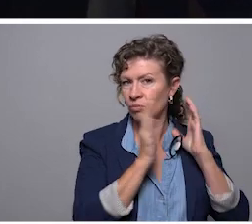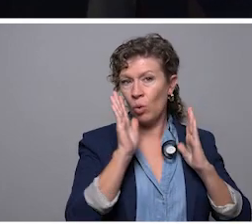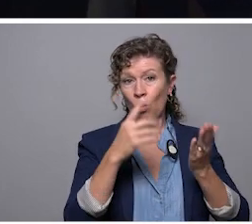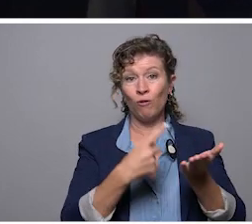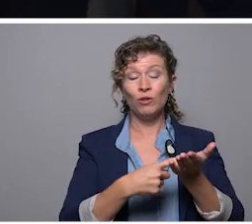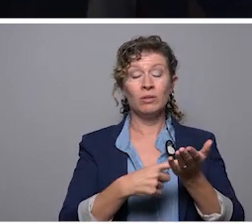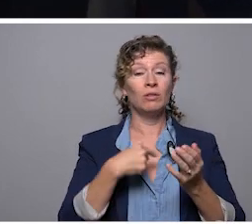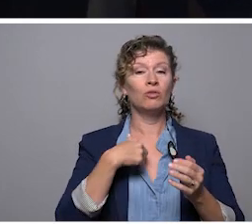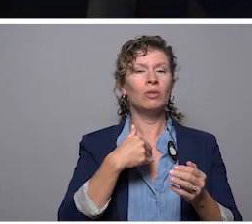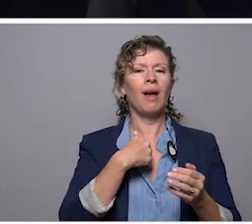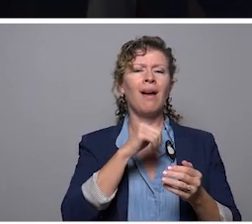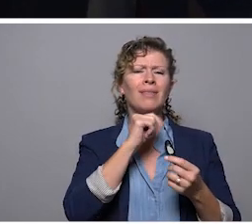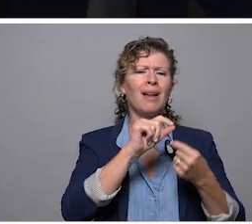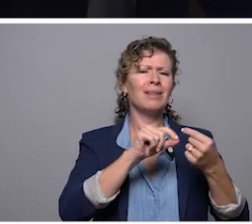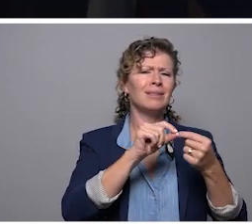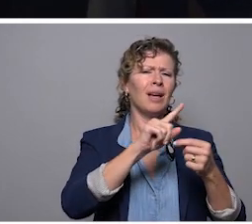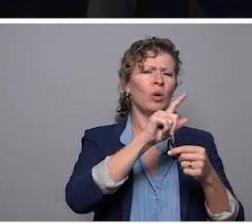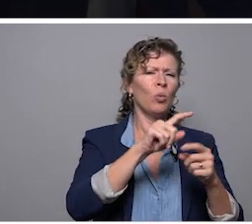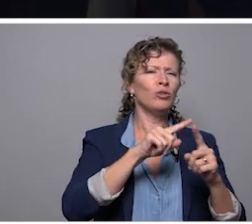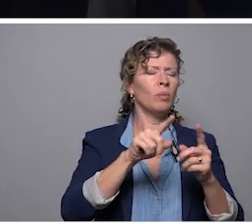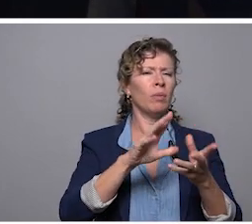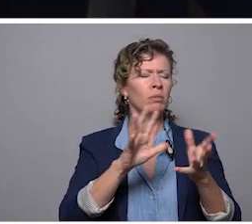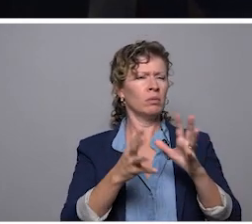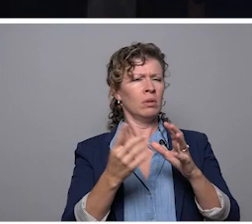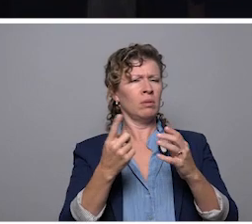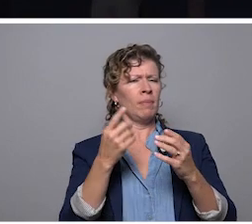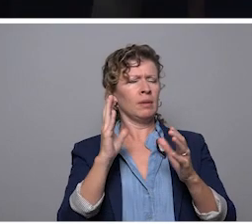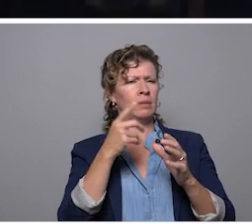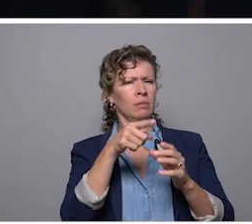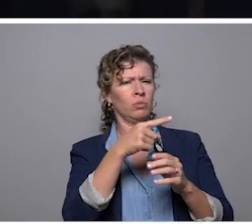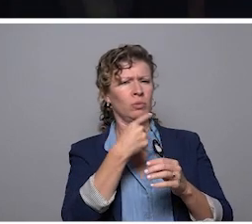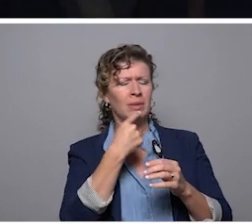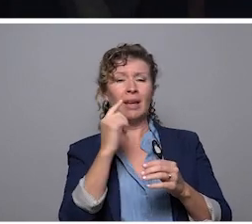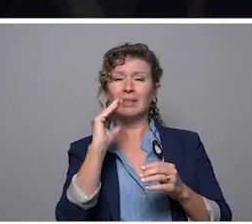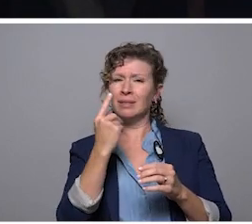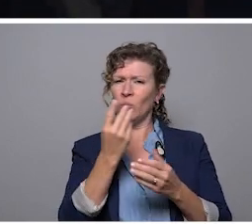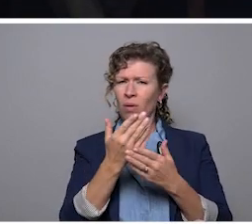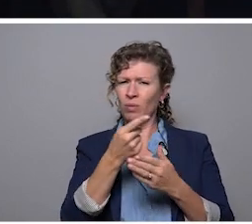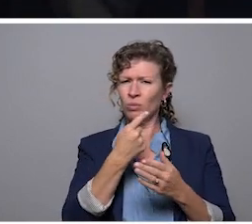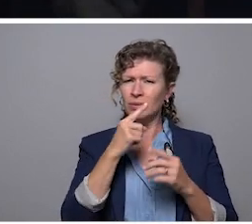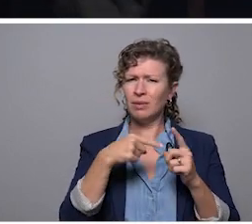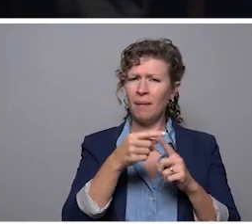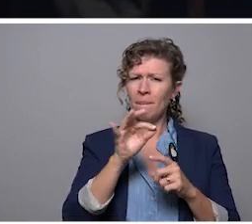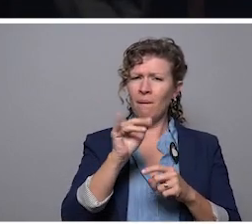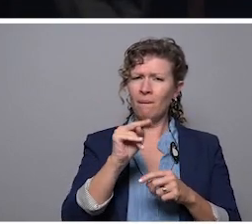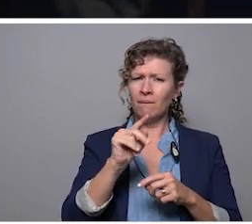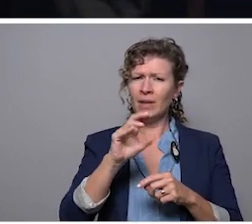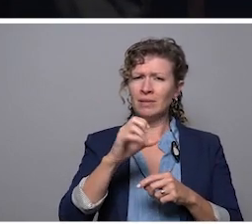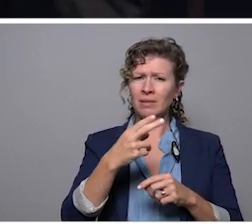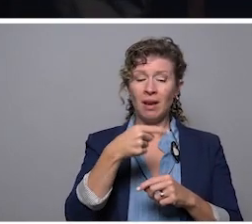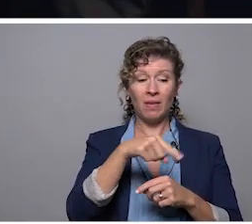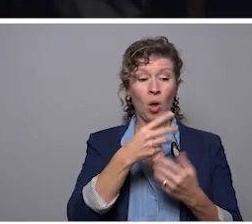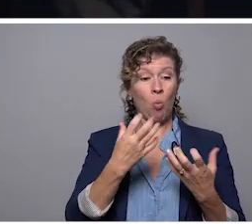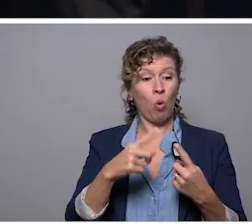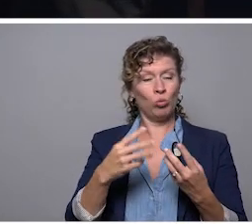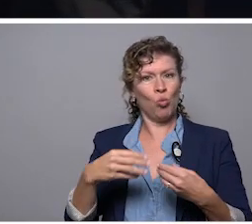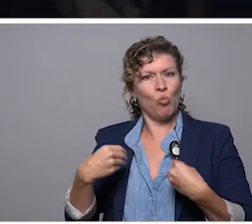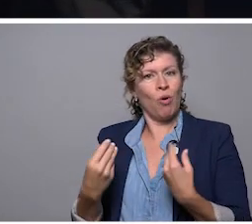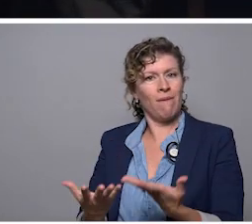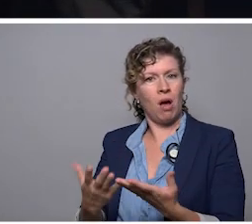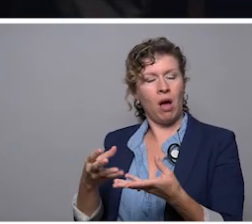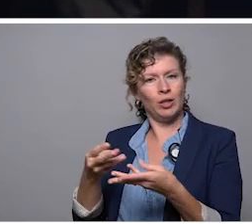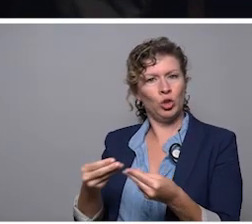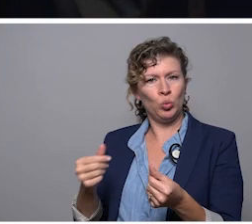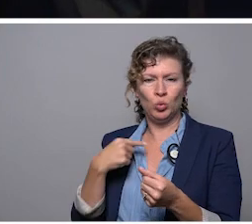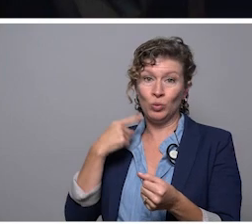that One of the things that You're saying about finex is that they want to provide Solutions um we